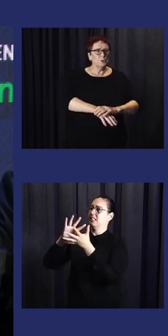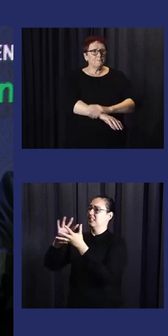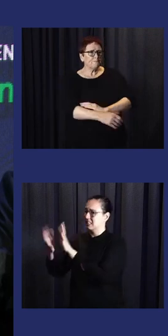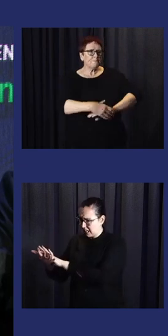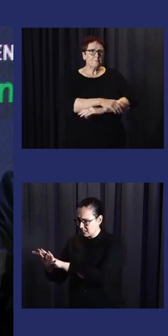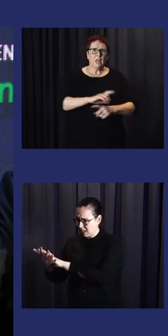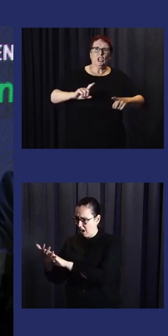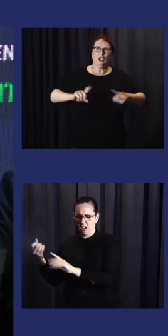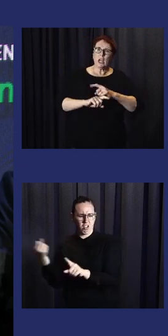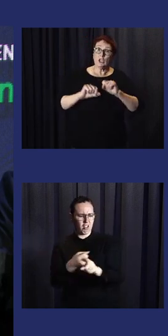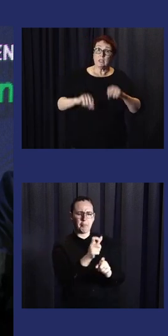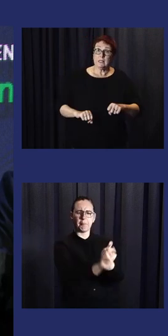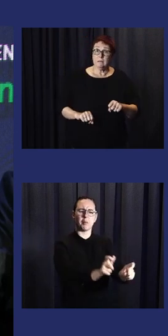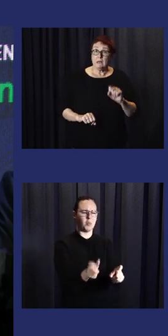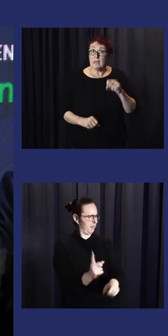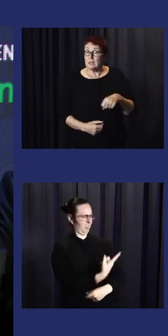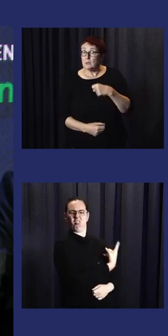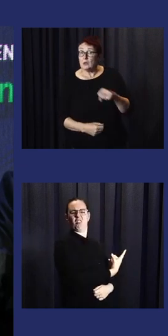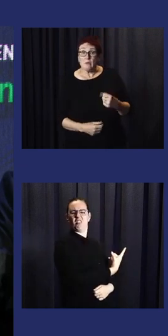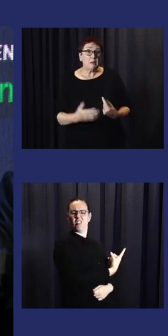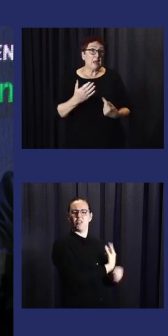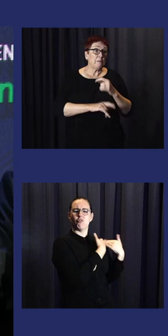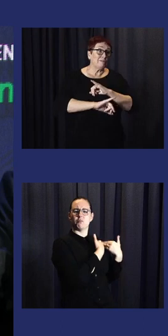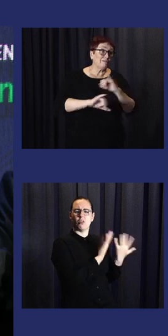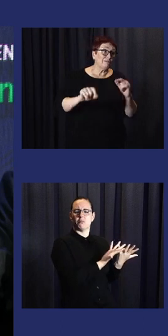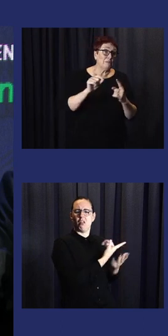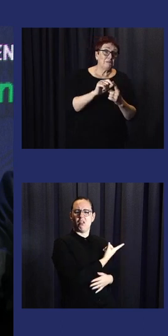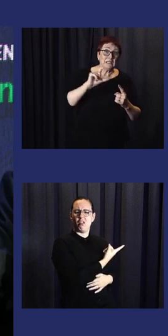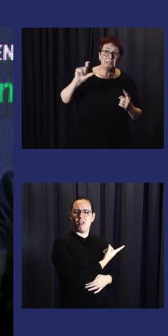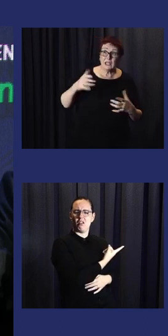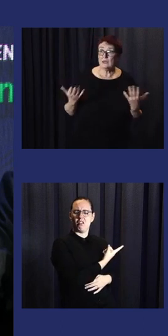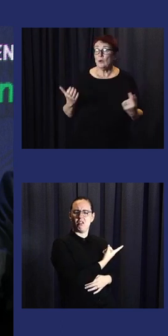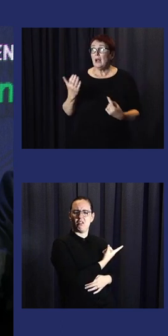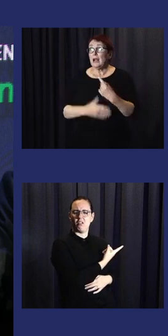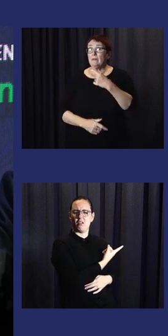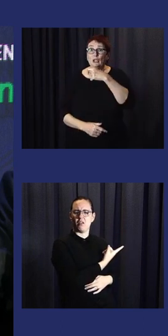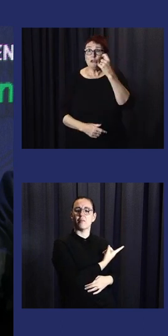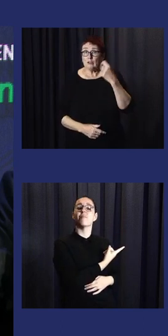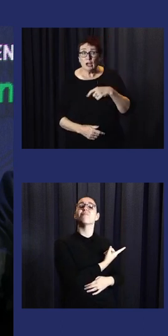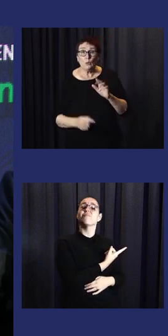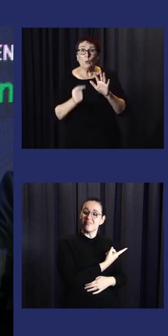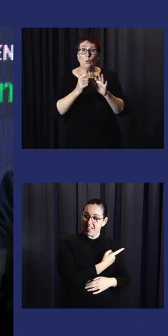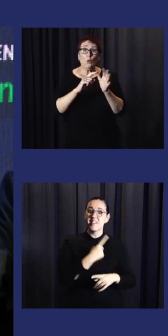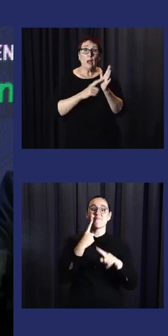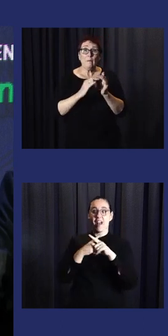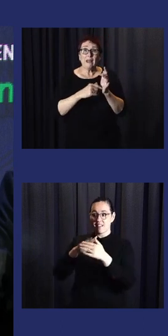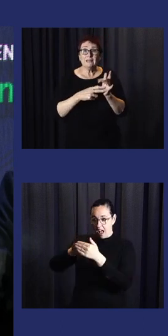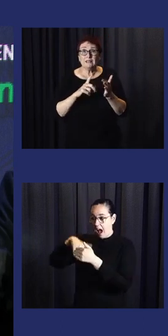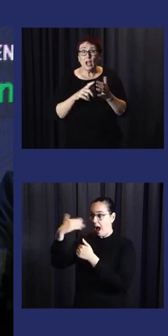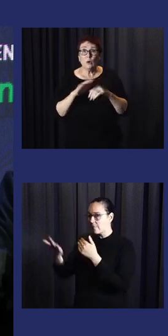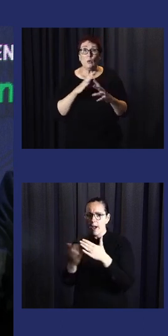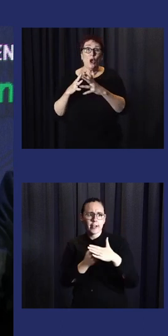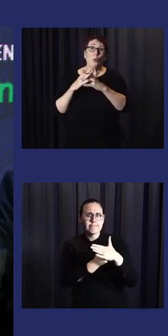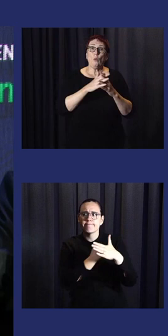responses that we have. If a disaster is in Pakistan, or if it's in Ukraine, or if it's in Palestine, or West